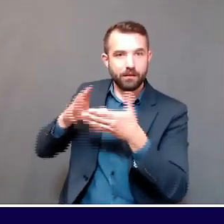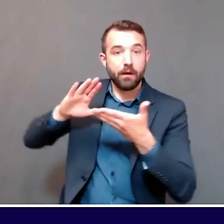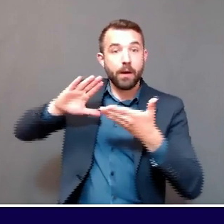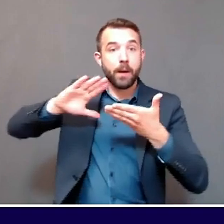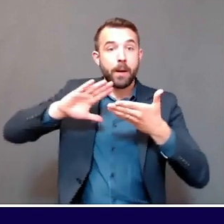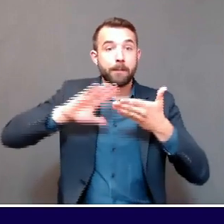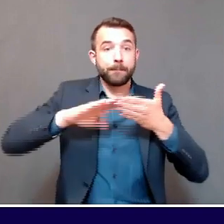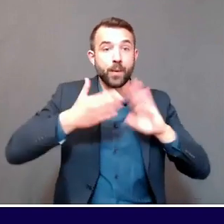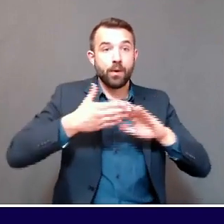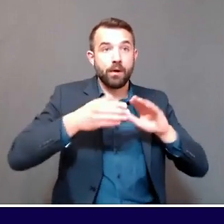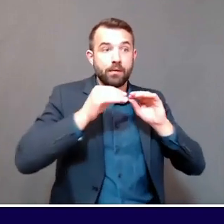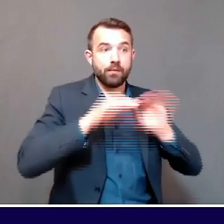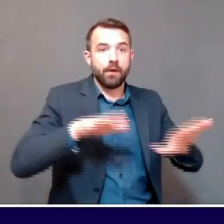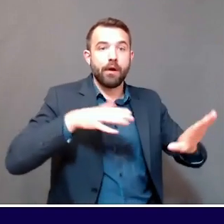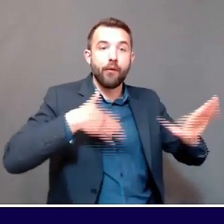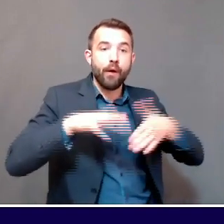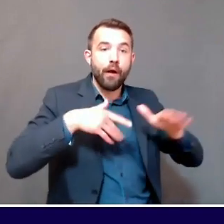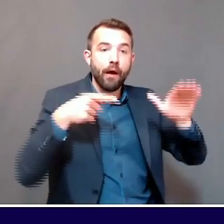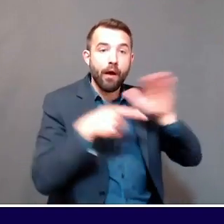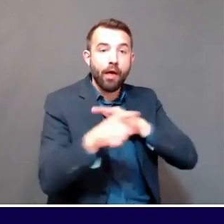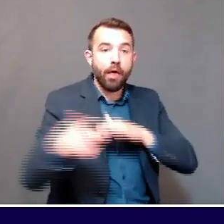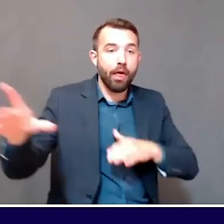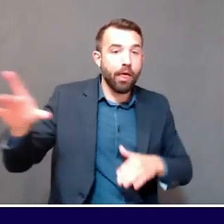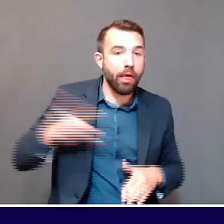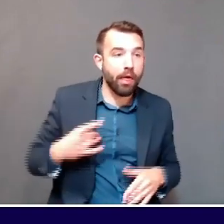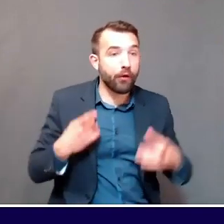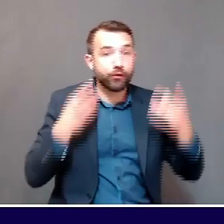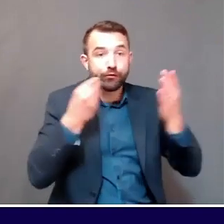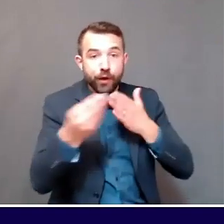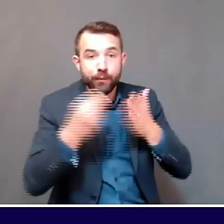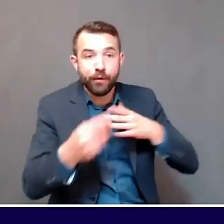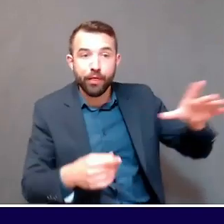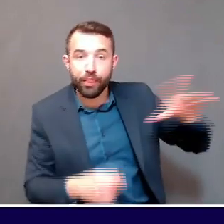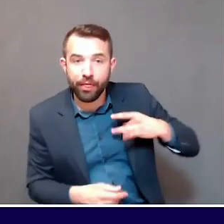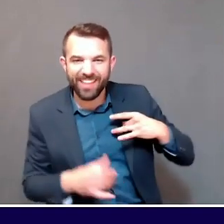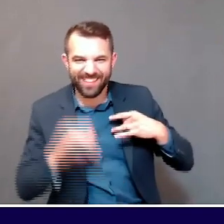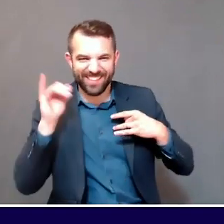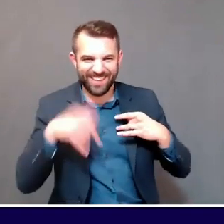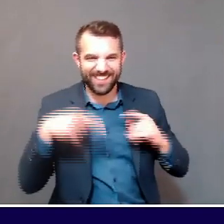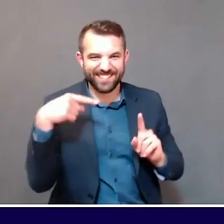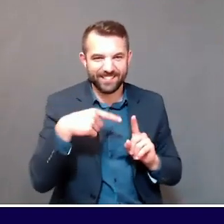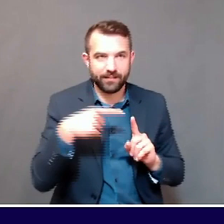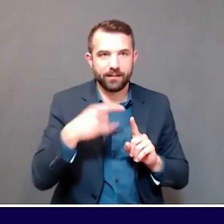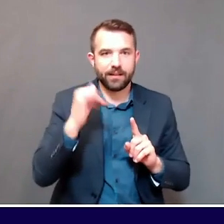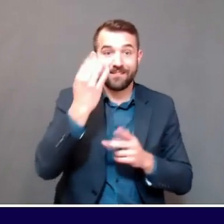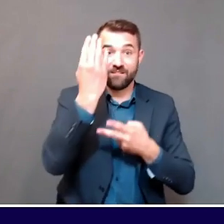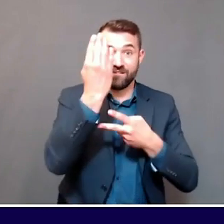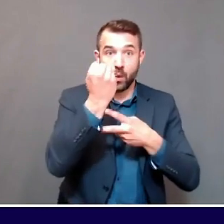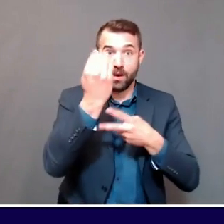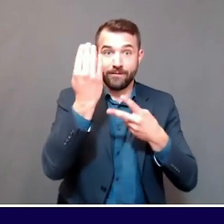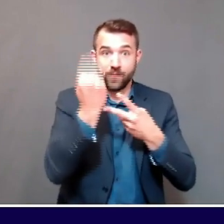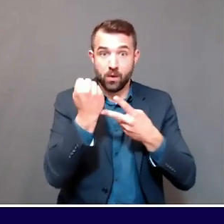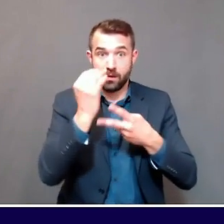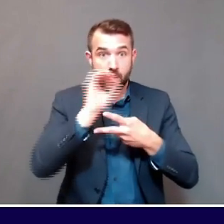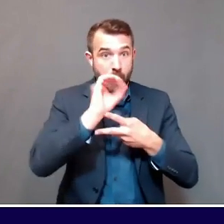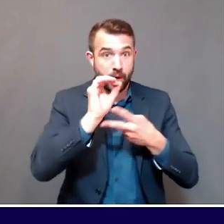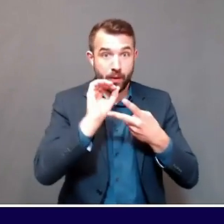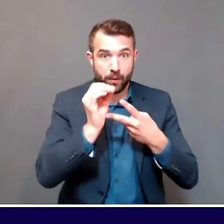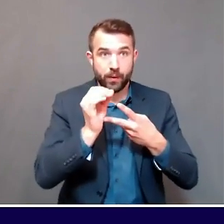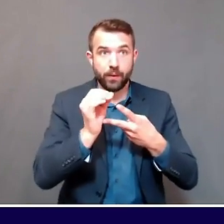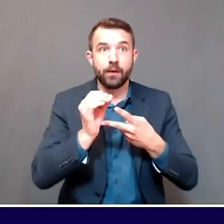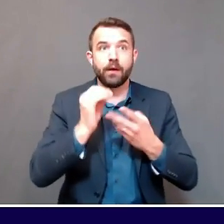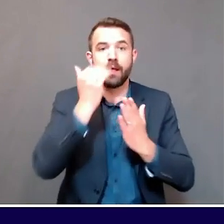street style transmission, once a county has hit those 2 consecutive periods, that's when they would be taken off. We say